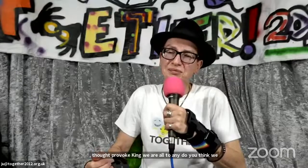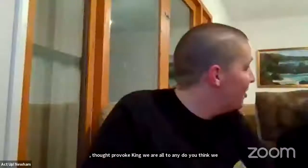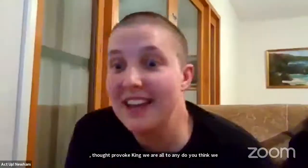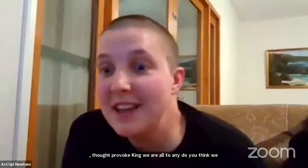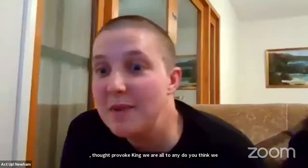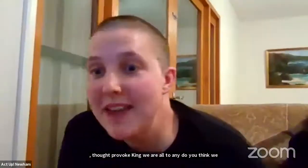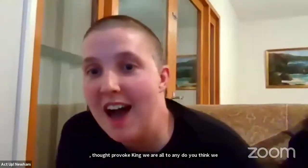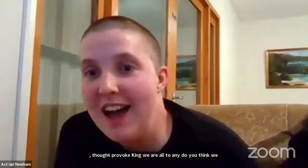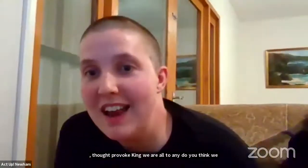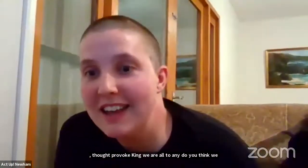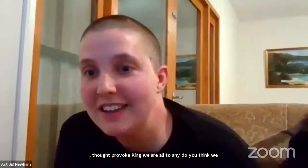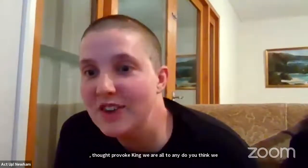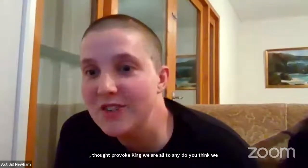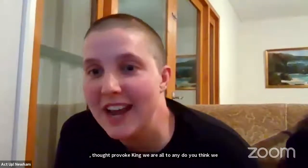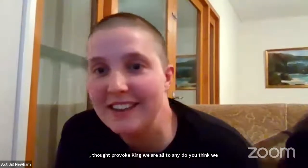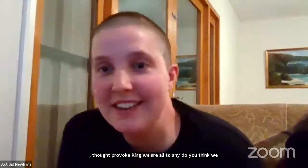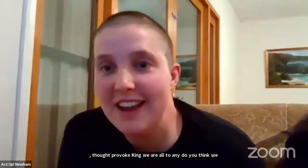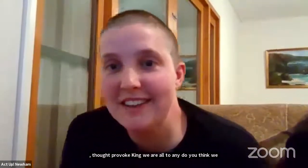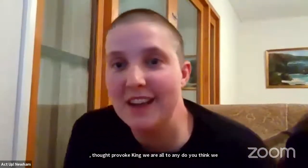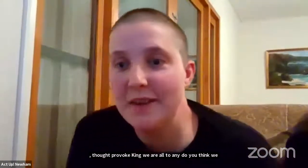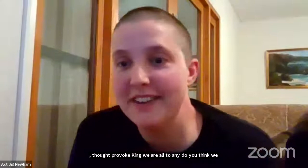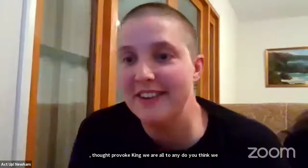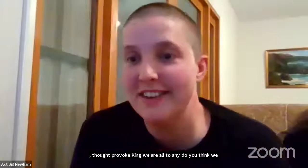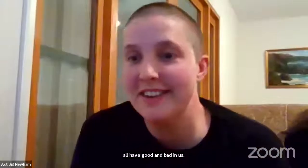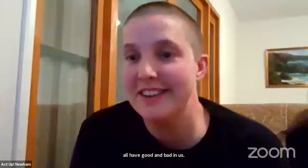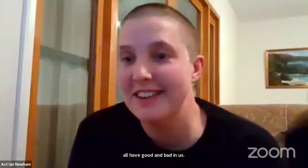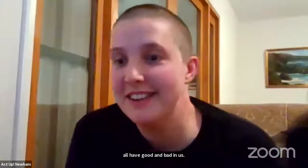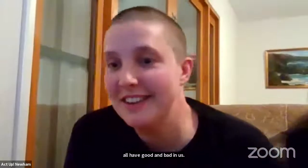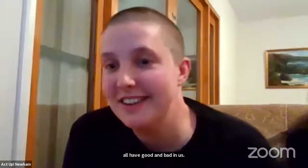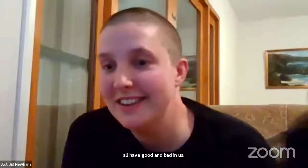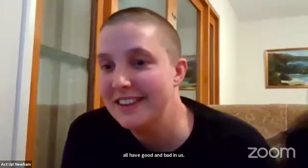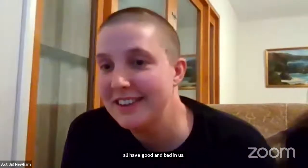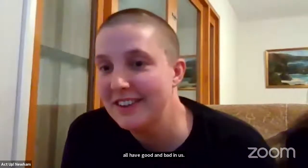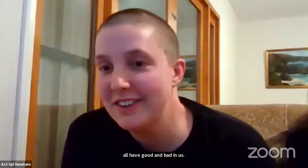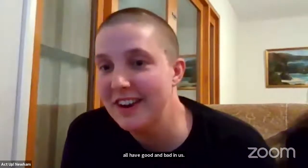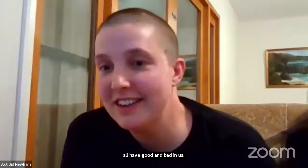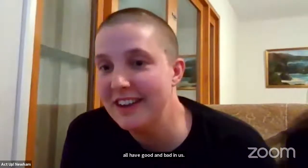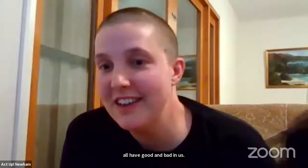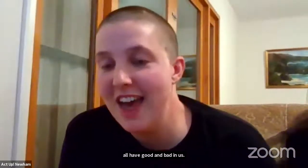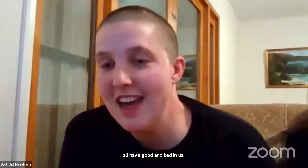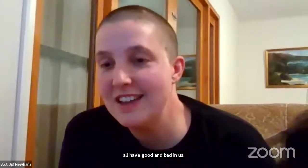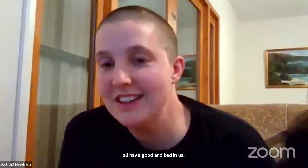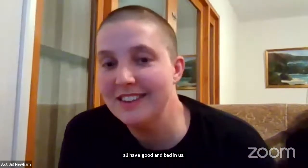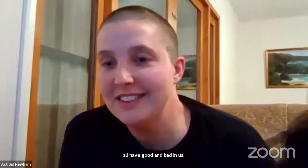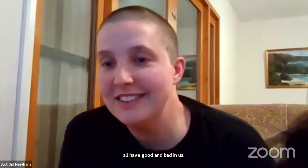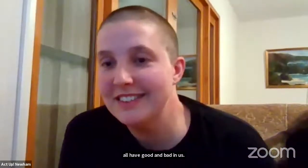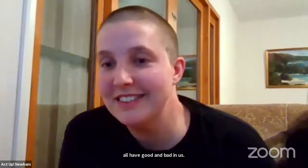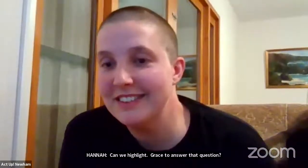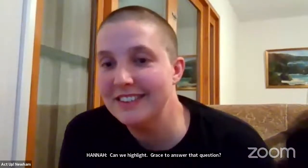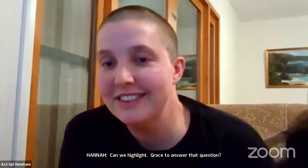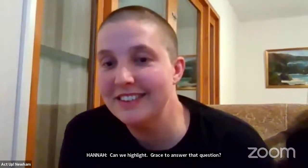Great. Can we highlight Grace to answer that question? Grace, are you there?